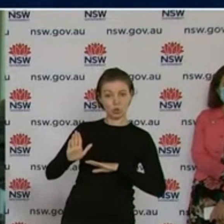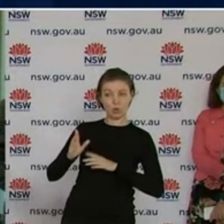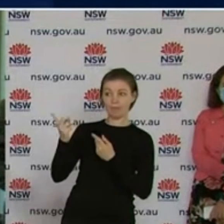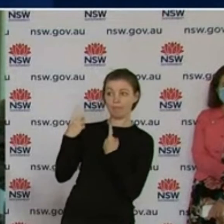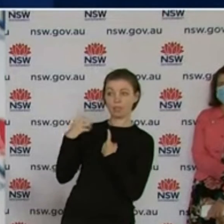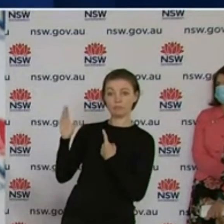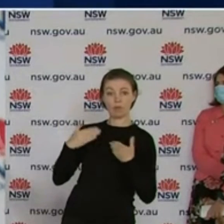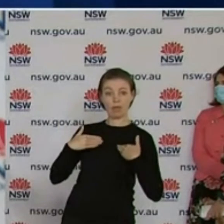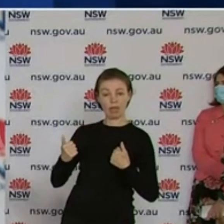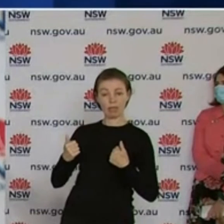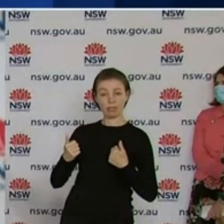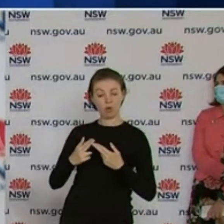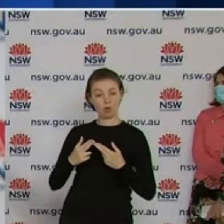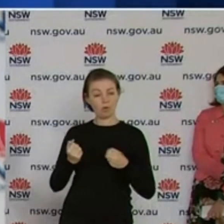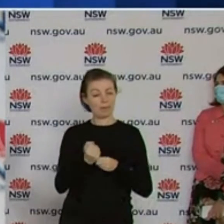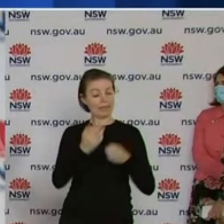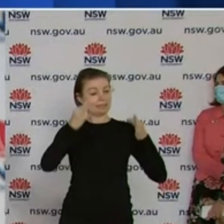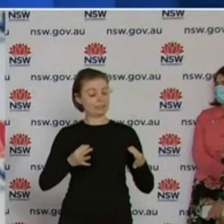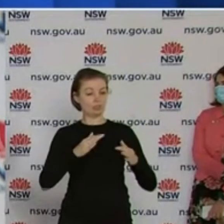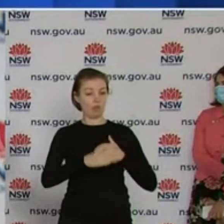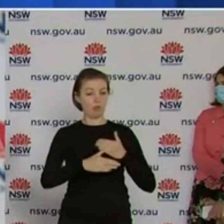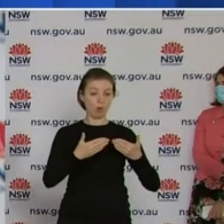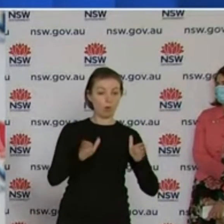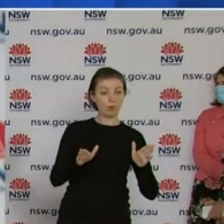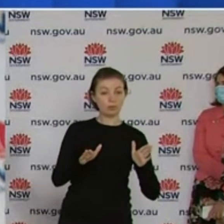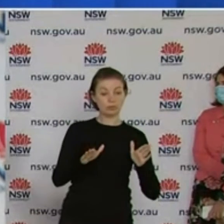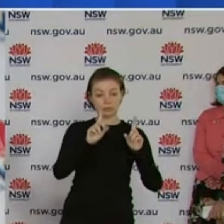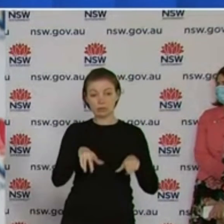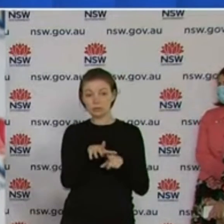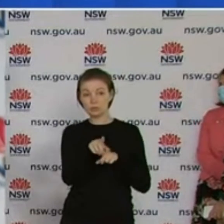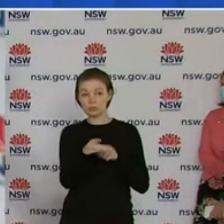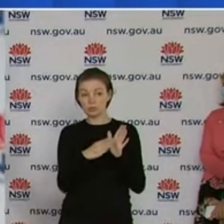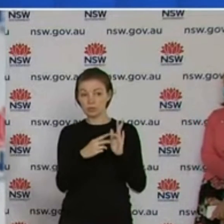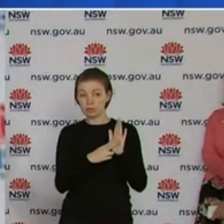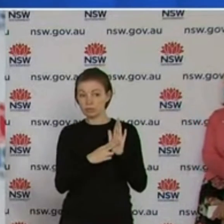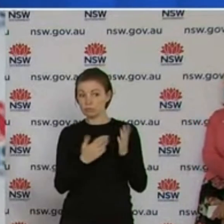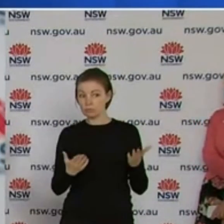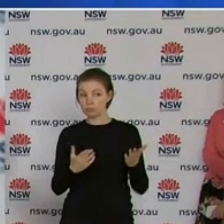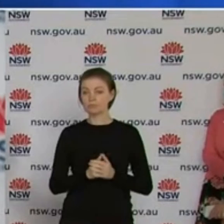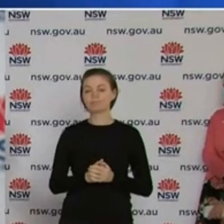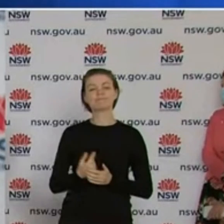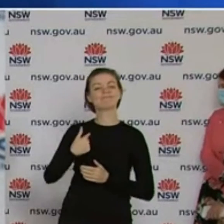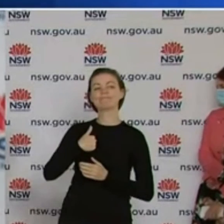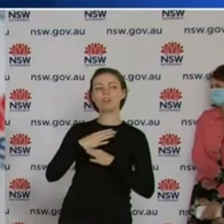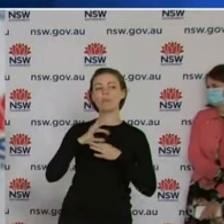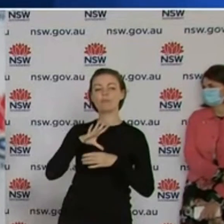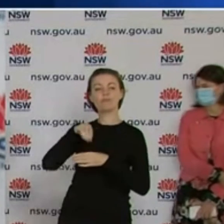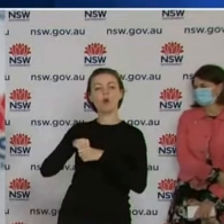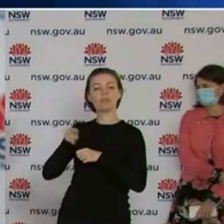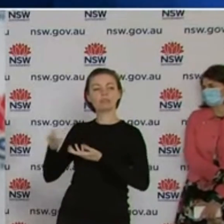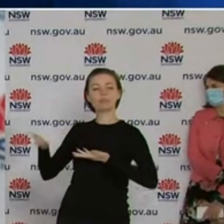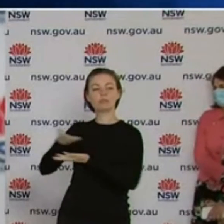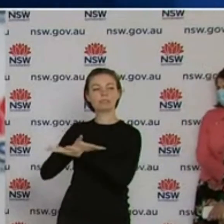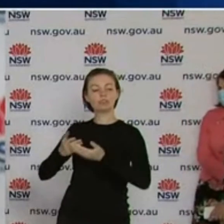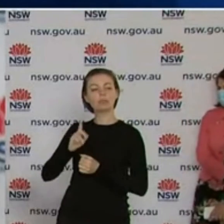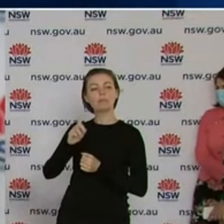meant that pools could reopen? What was the specific change there? I can't give you the specific advice, I wasn't part of the conversation, but we do know that